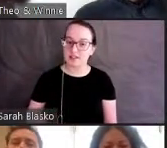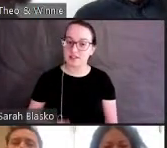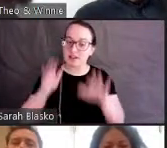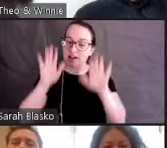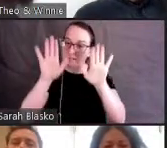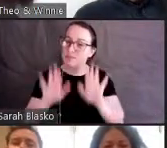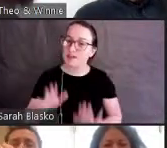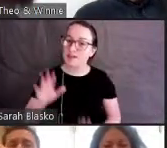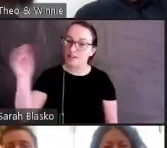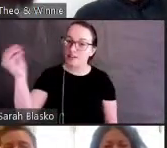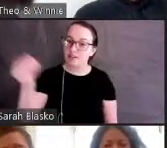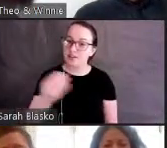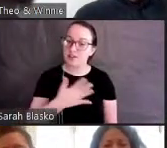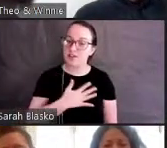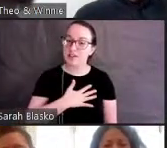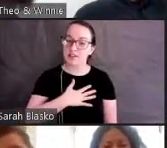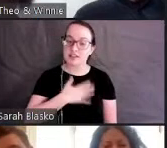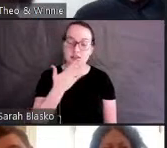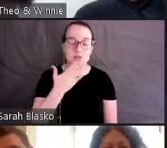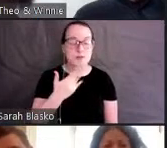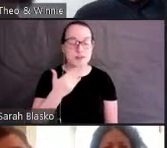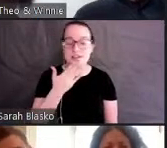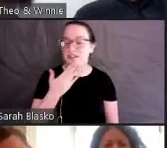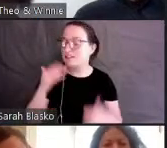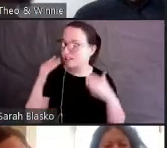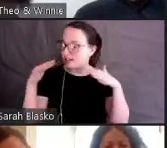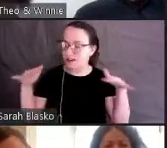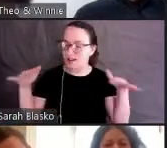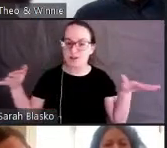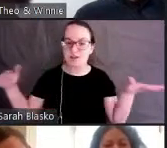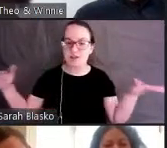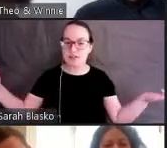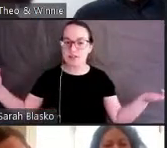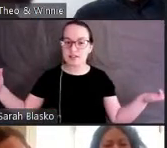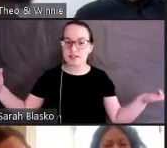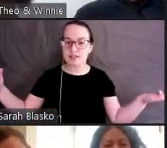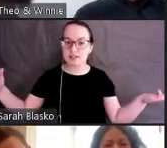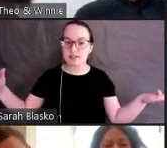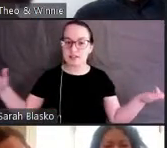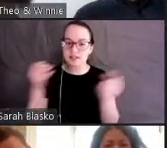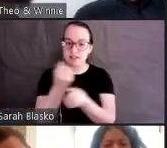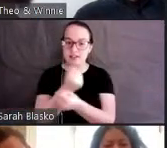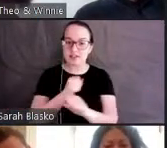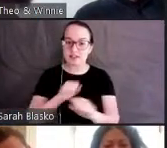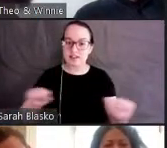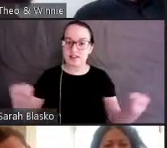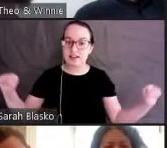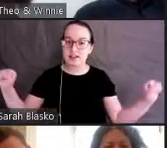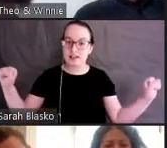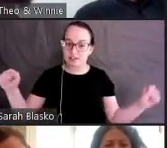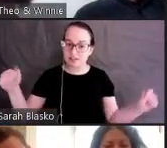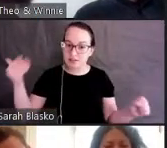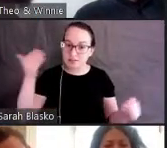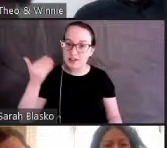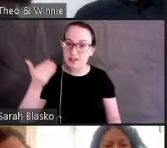Amazing grace, how sweet the sound that saved a wretch like me.